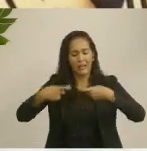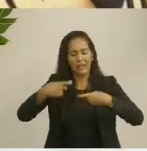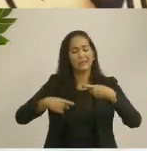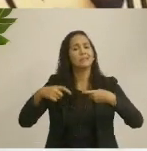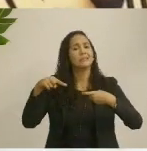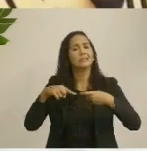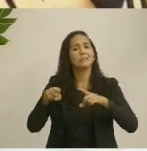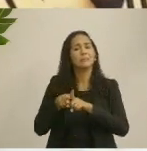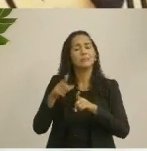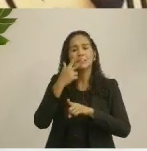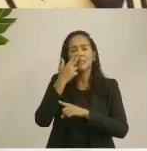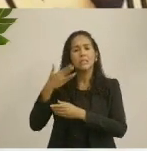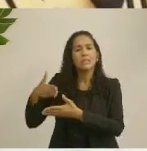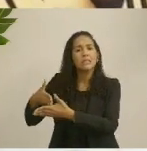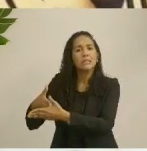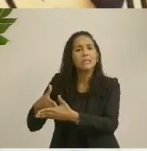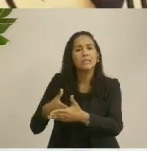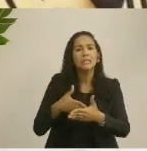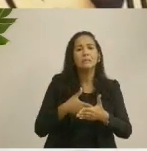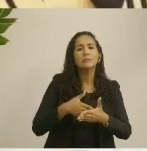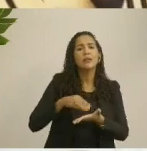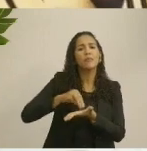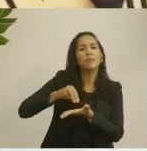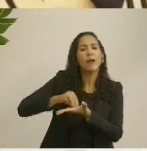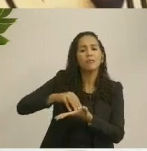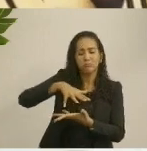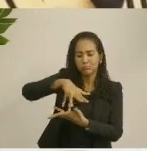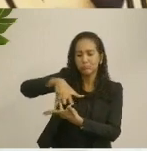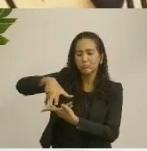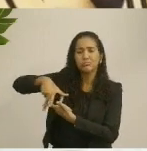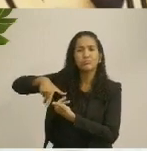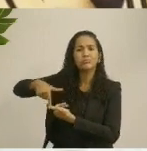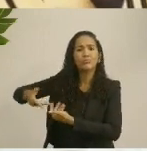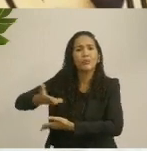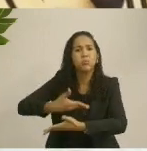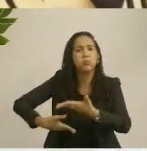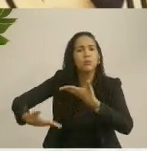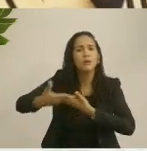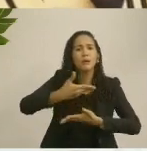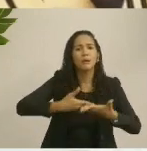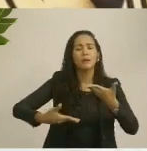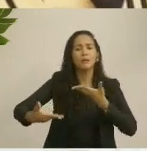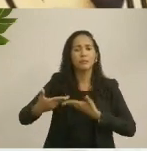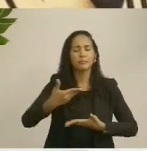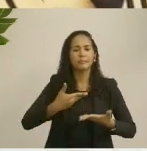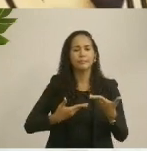cooperation that is so essential to face the truly